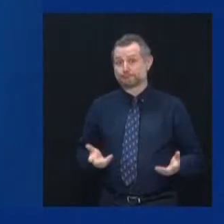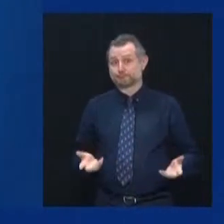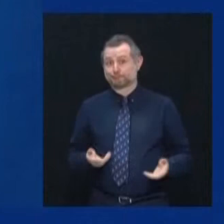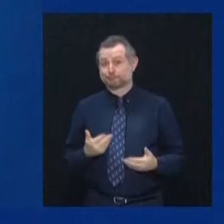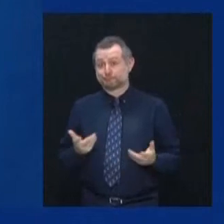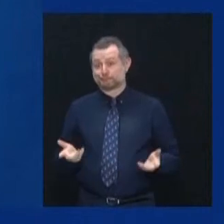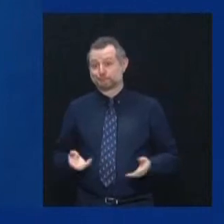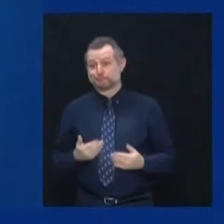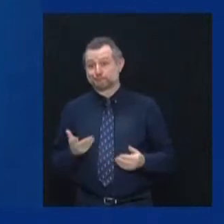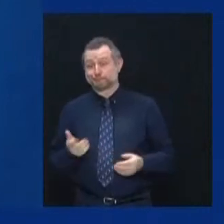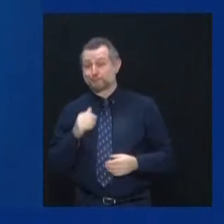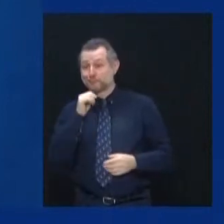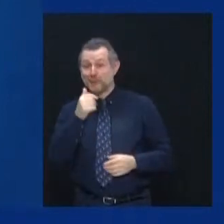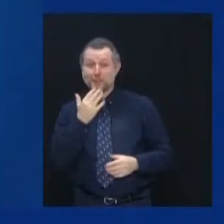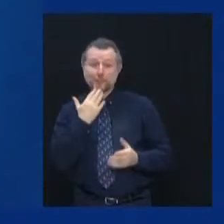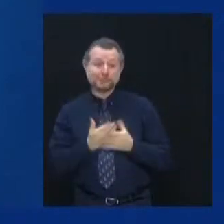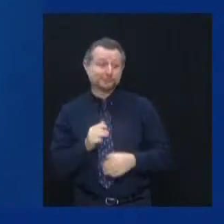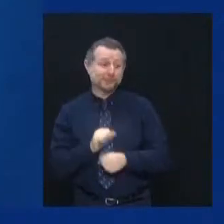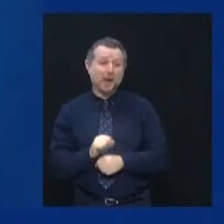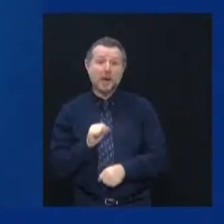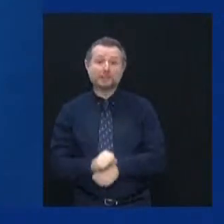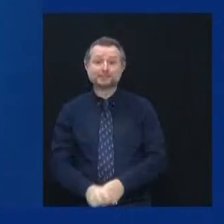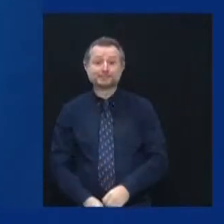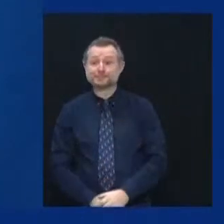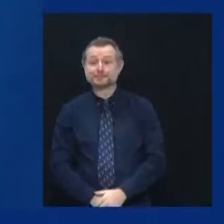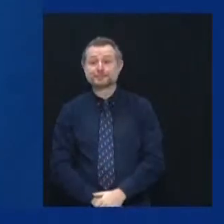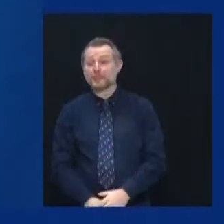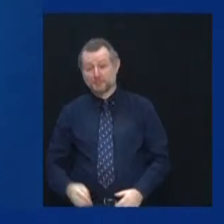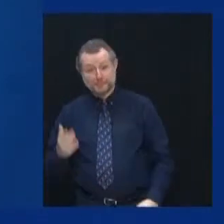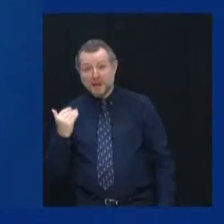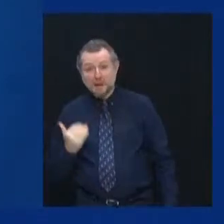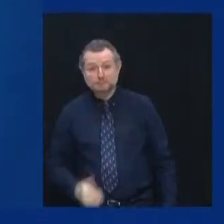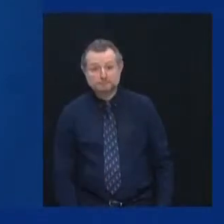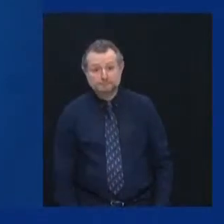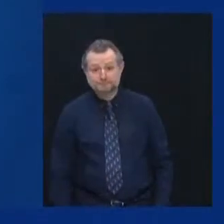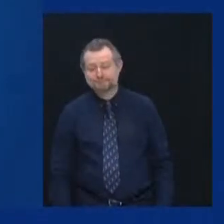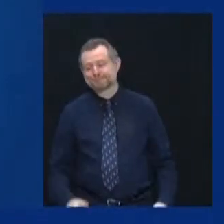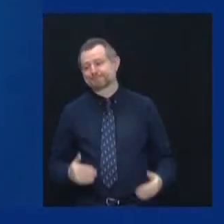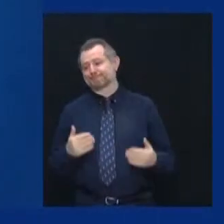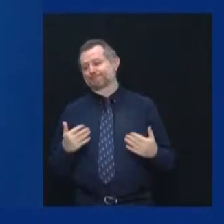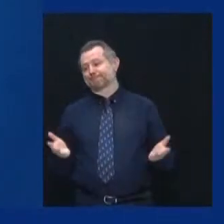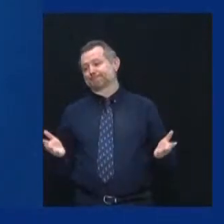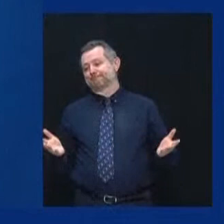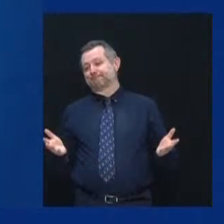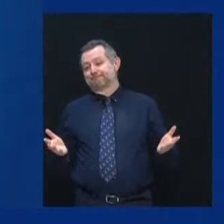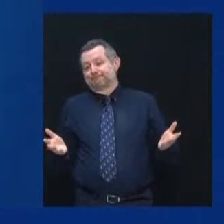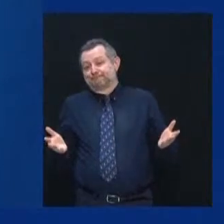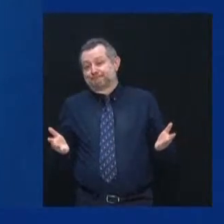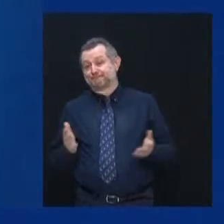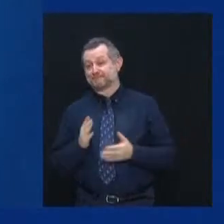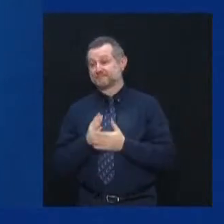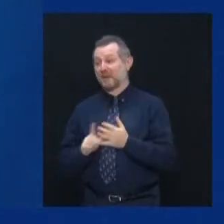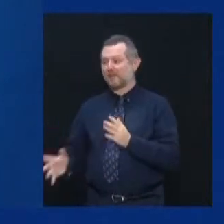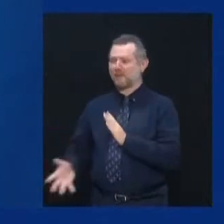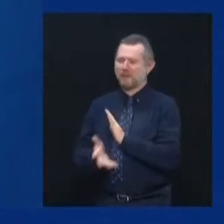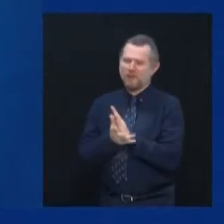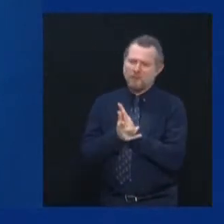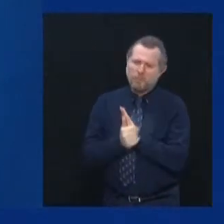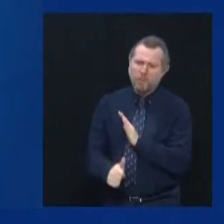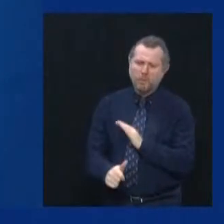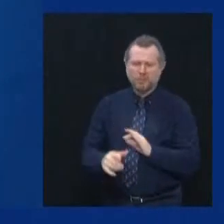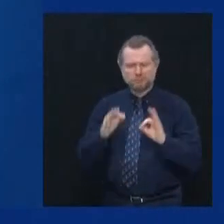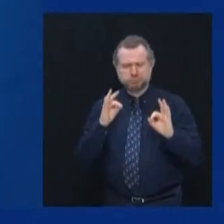not doing a great job. Why? Because there's levels of competence in these